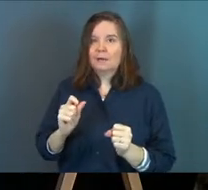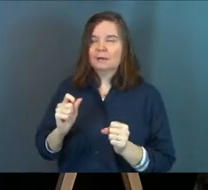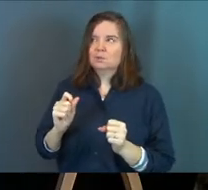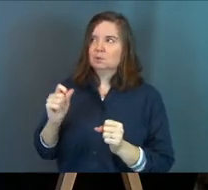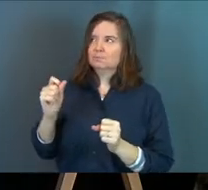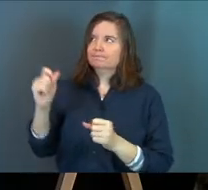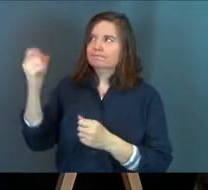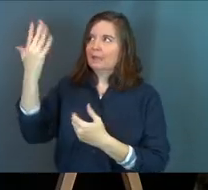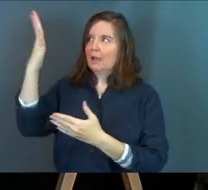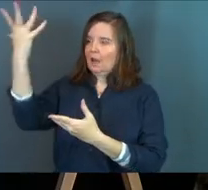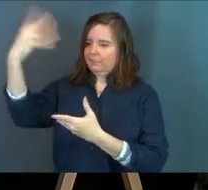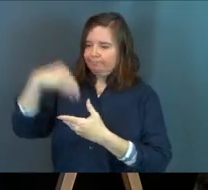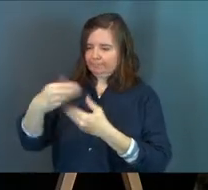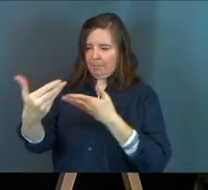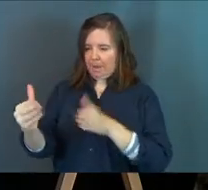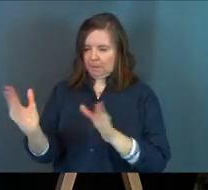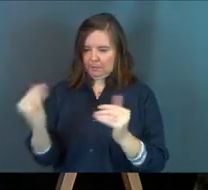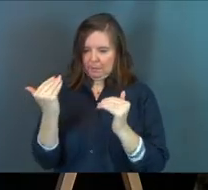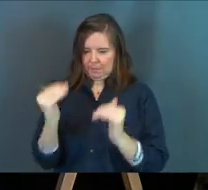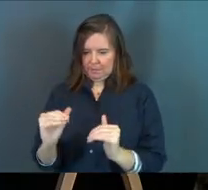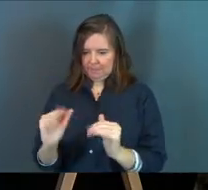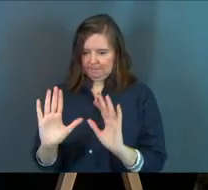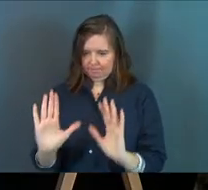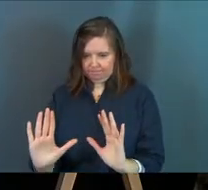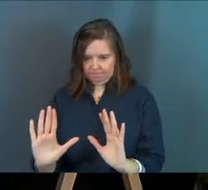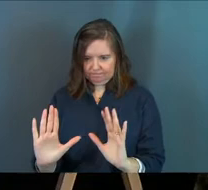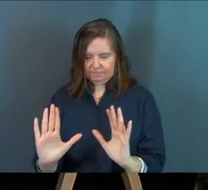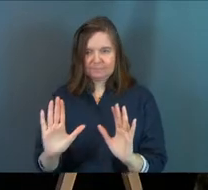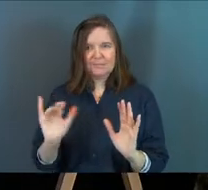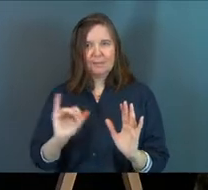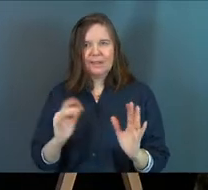God in a box, right?